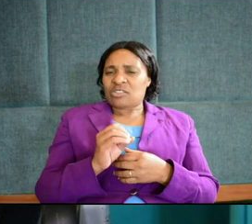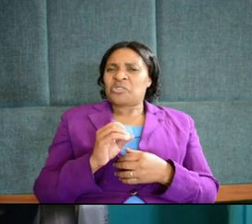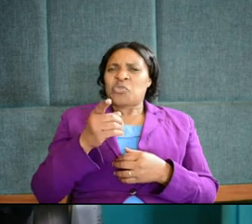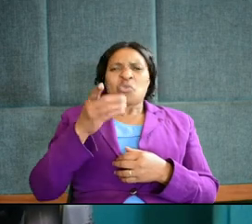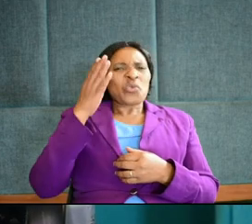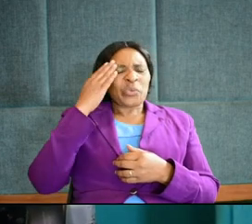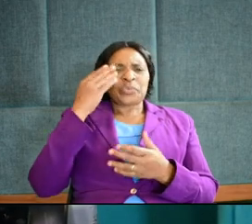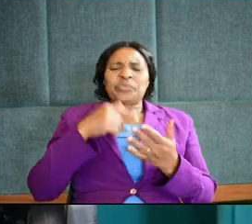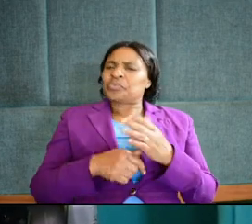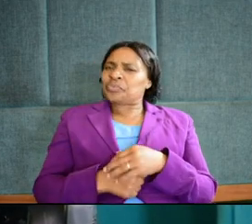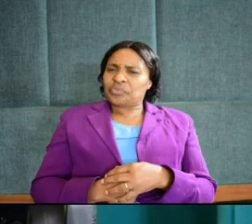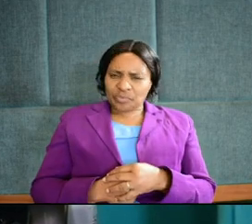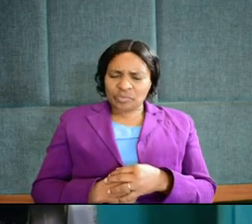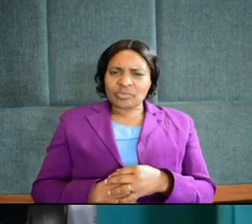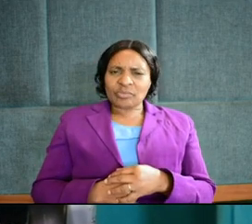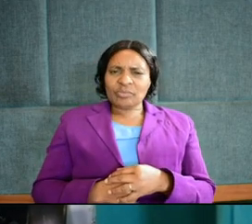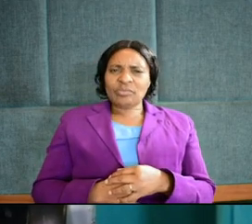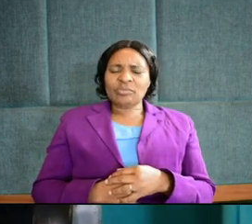You know,